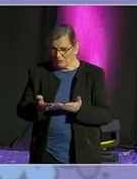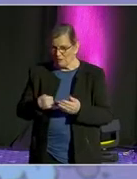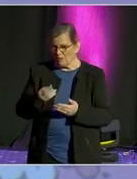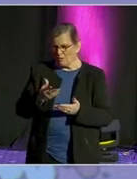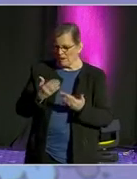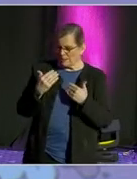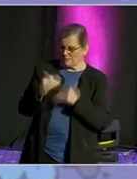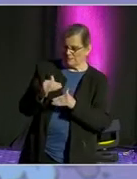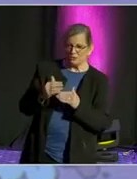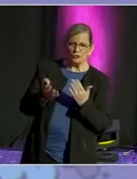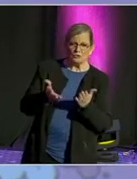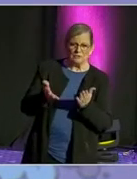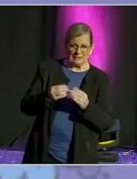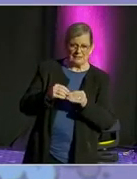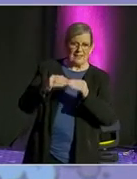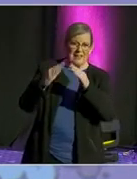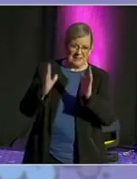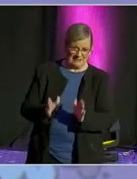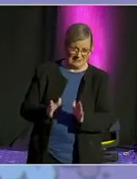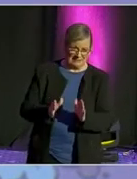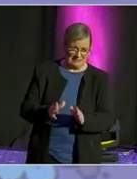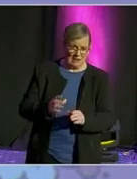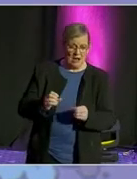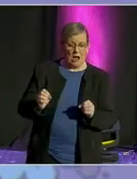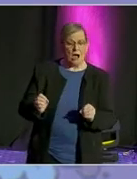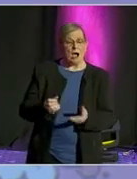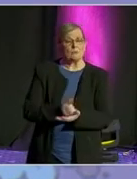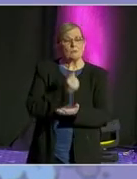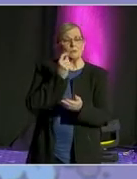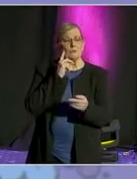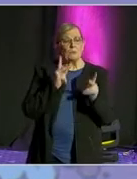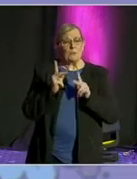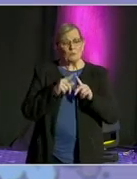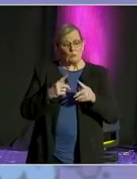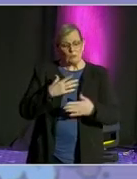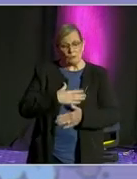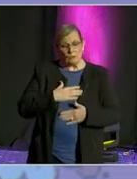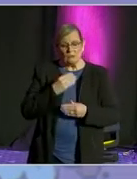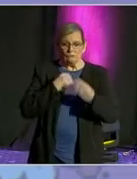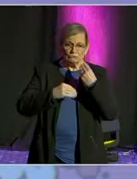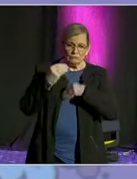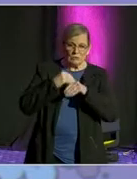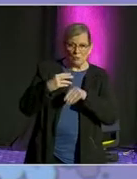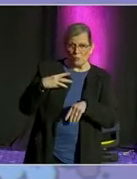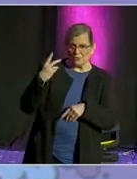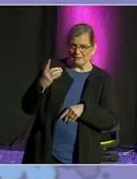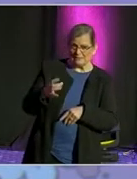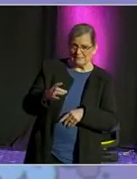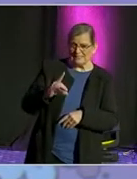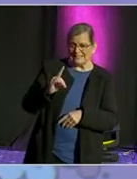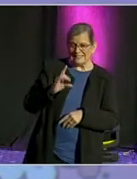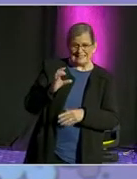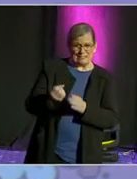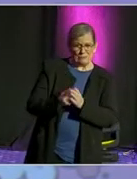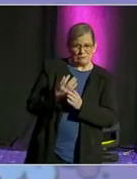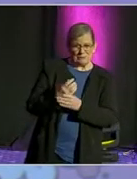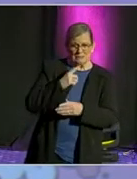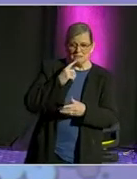are opportunities for folks to be able to enjoy fine dining in Washington. Spring in DC is also the opportunity for